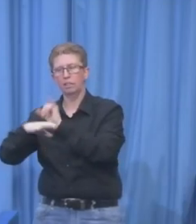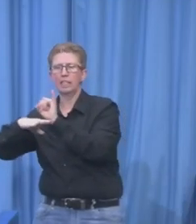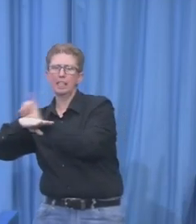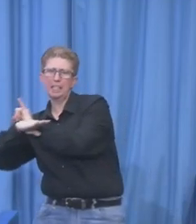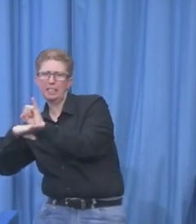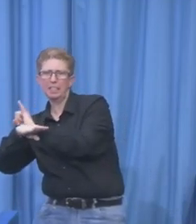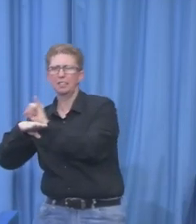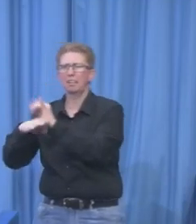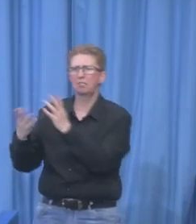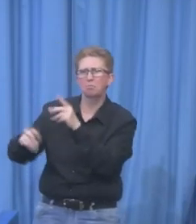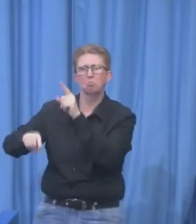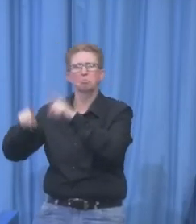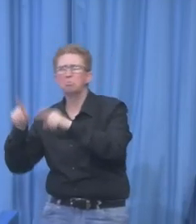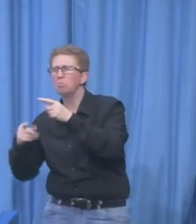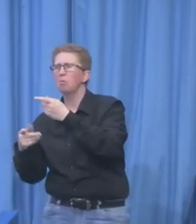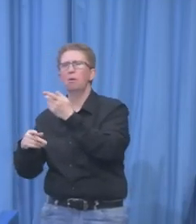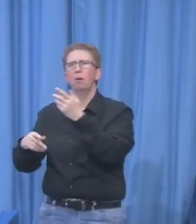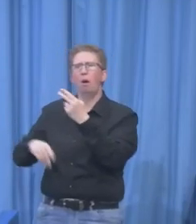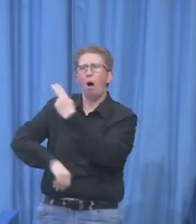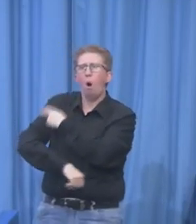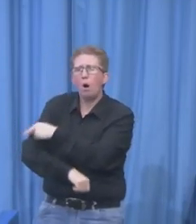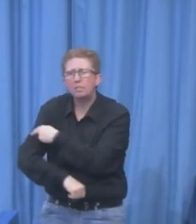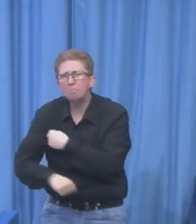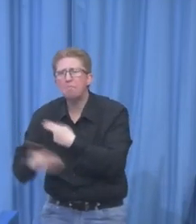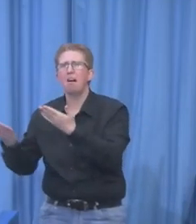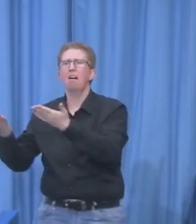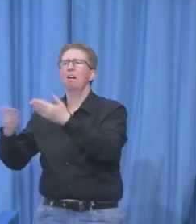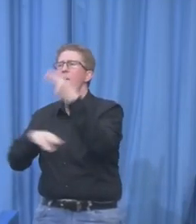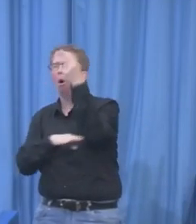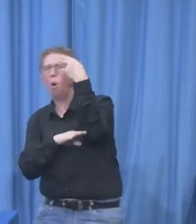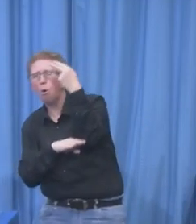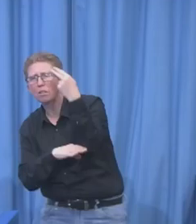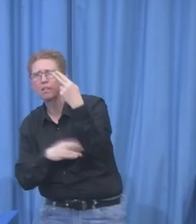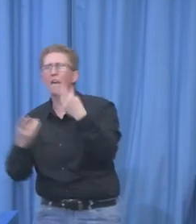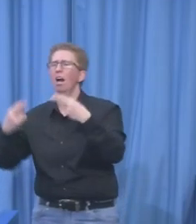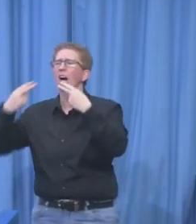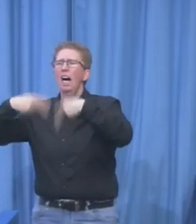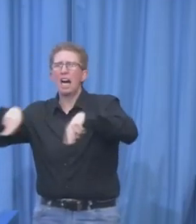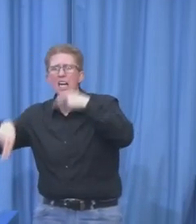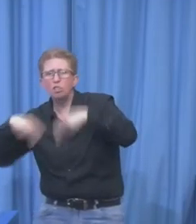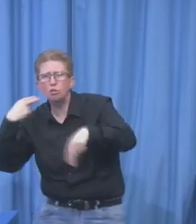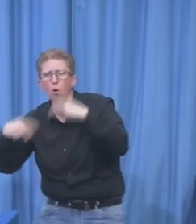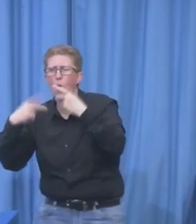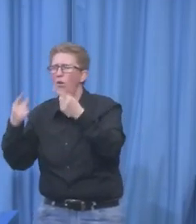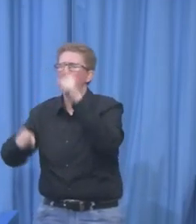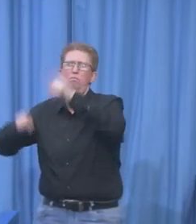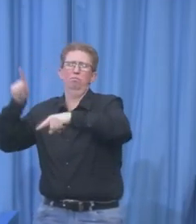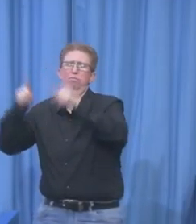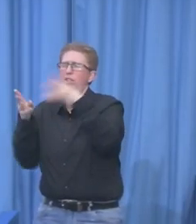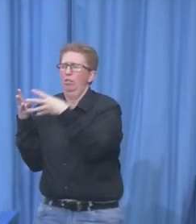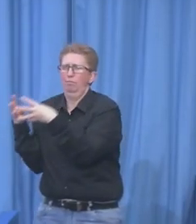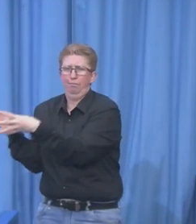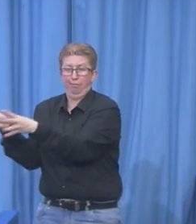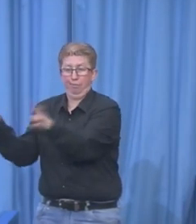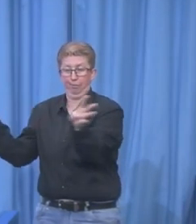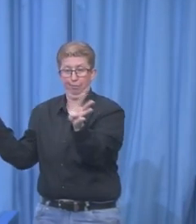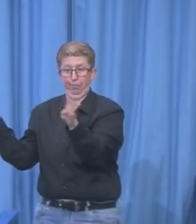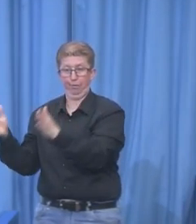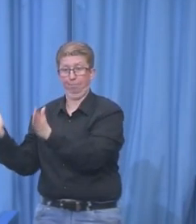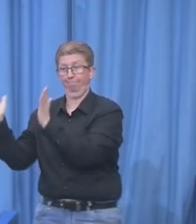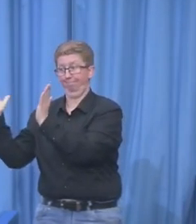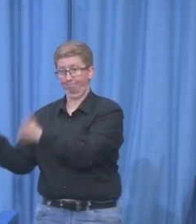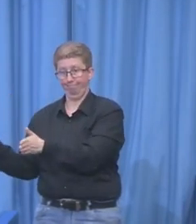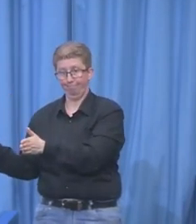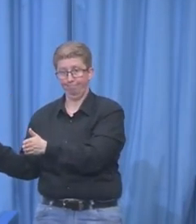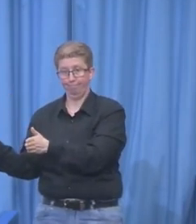restaurants, hotels. It's very diverse. And so they do their internship there. They usually come